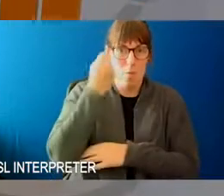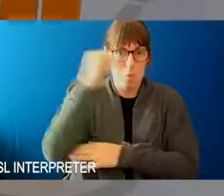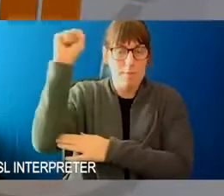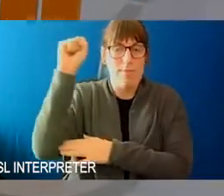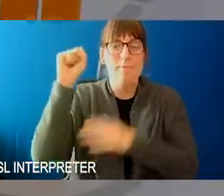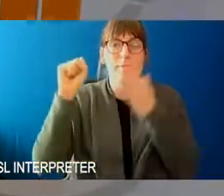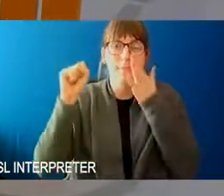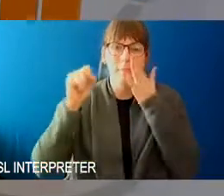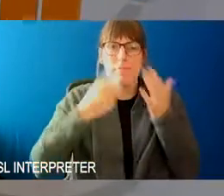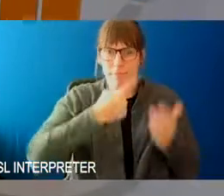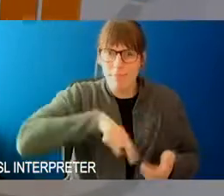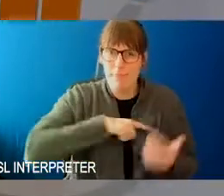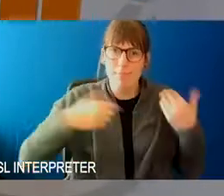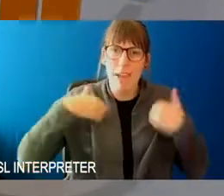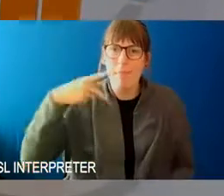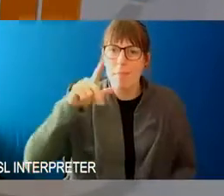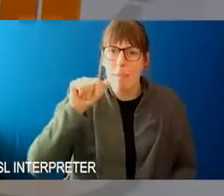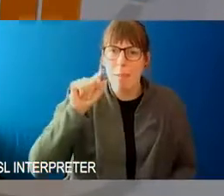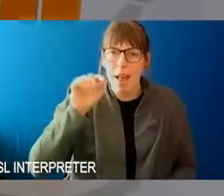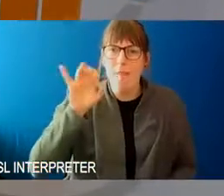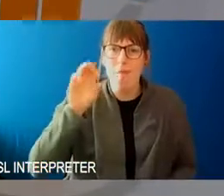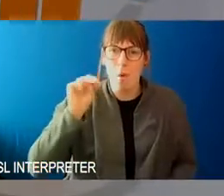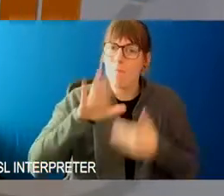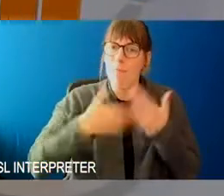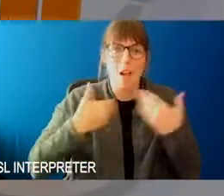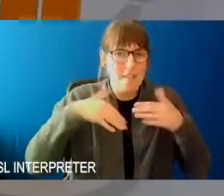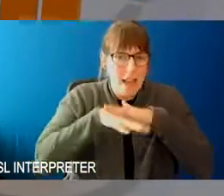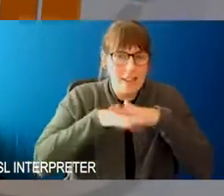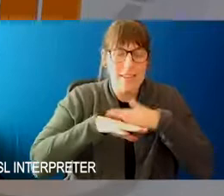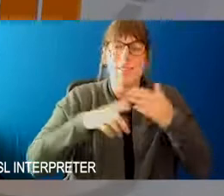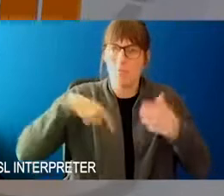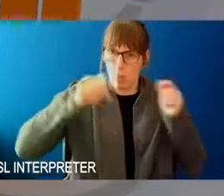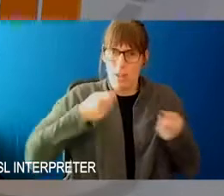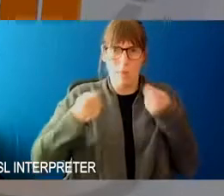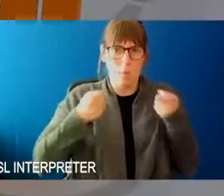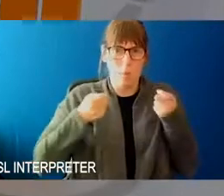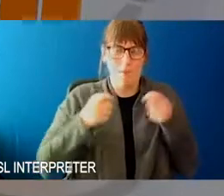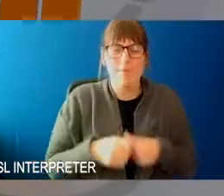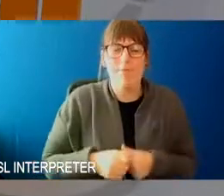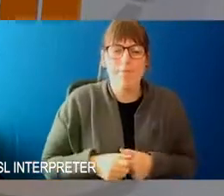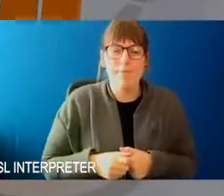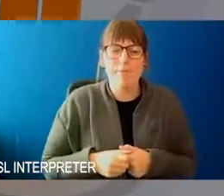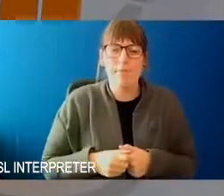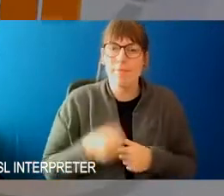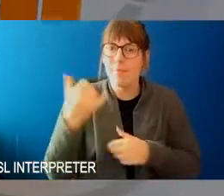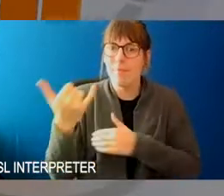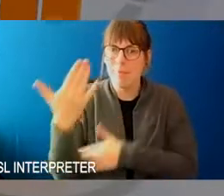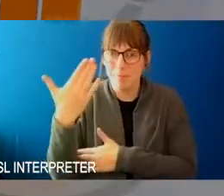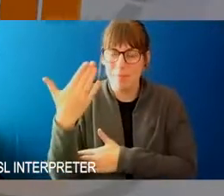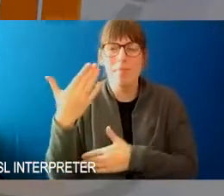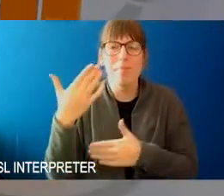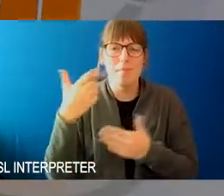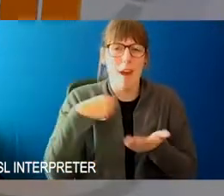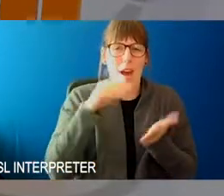disability movement are platforms that we all have access to and that we all have influence over. If